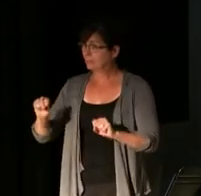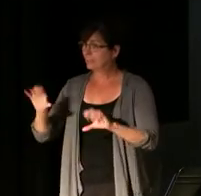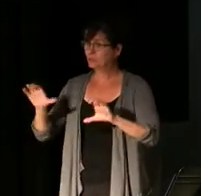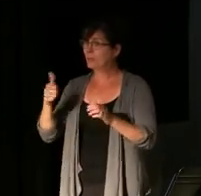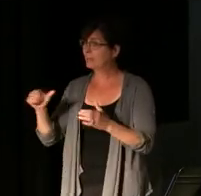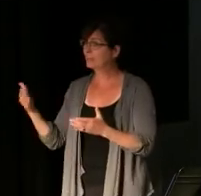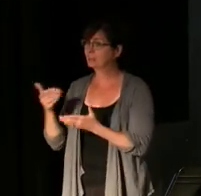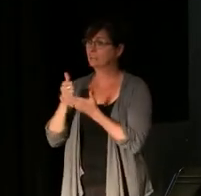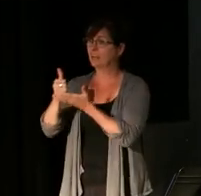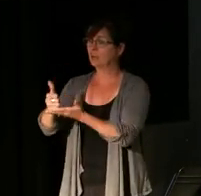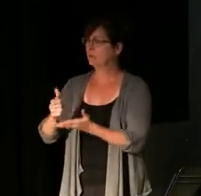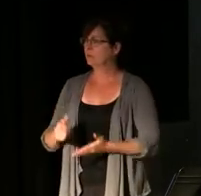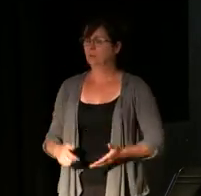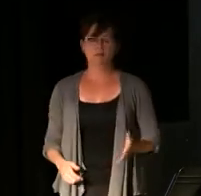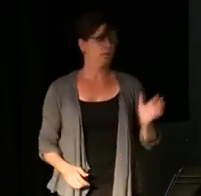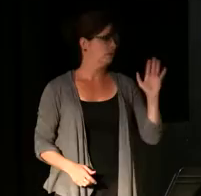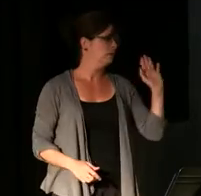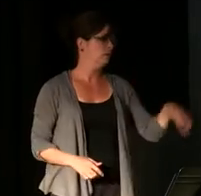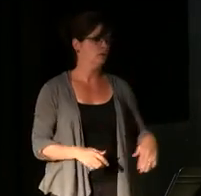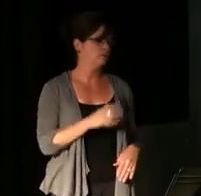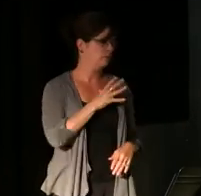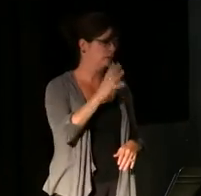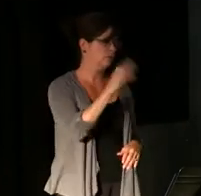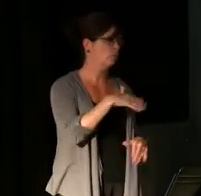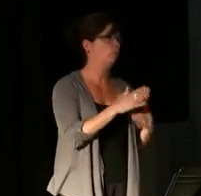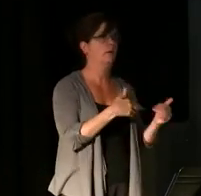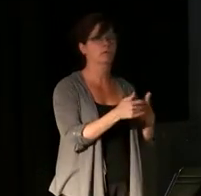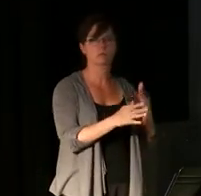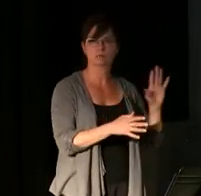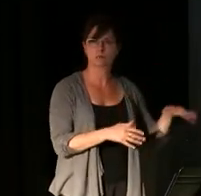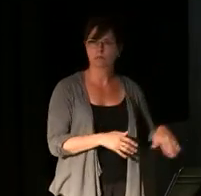help? No, it's fine. Whatever.